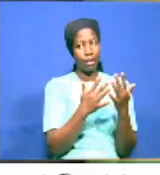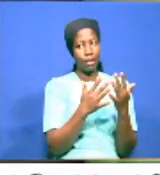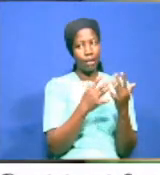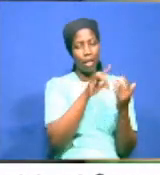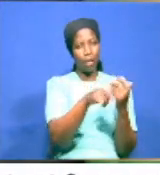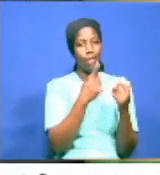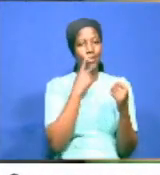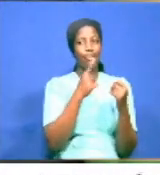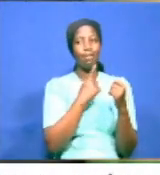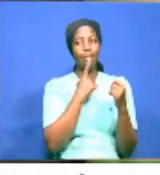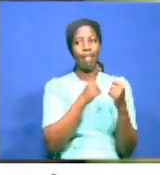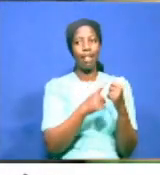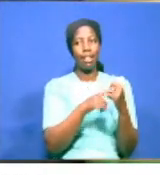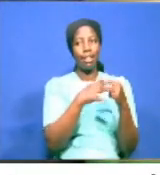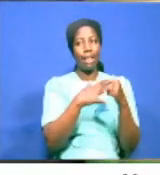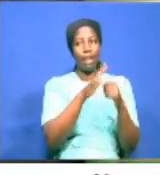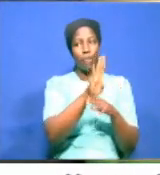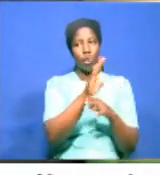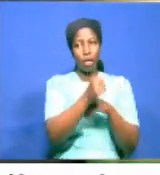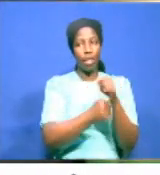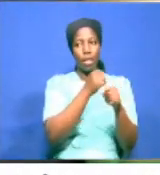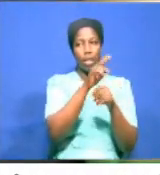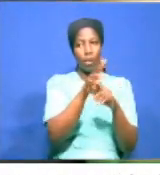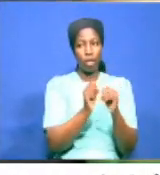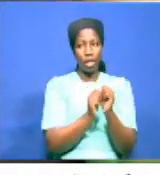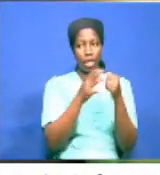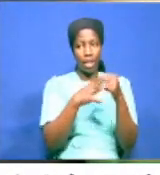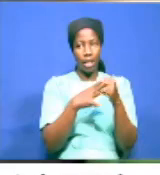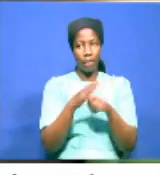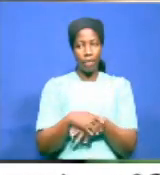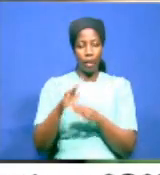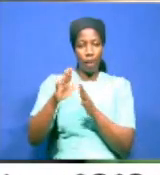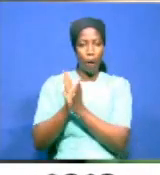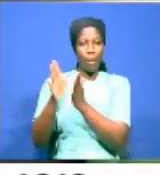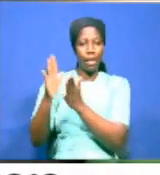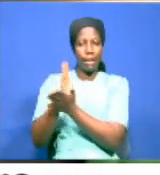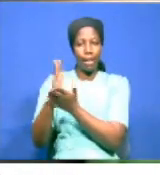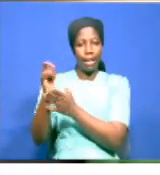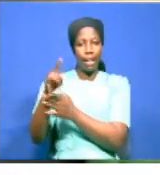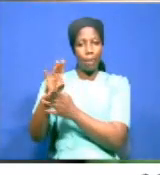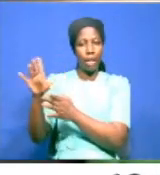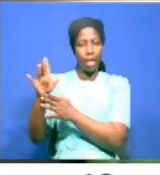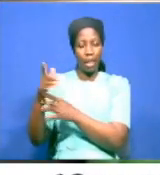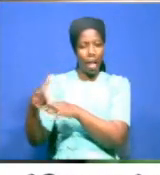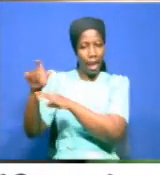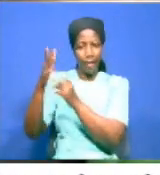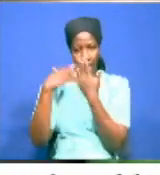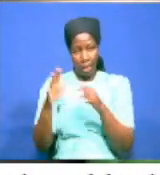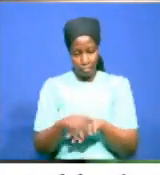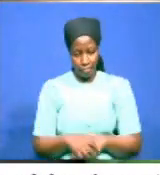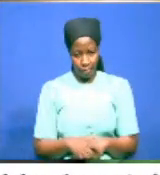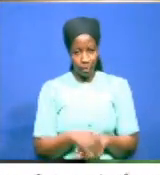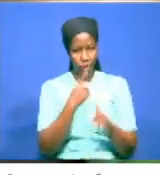1,609 billion in 2019, while the public sector wage bill rose by 16.2%. Average earnings increased